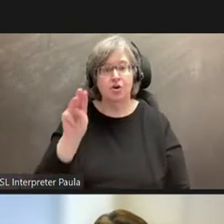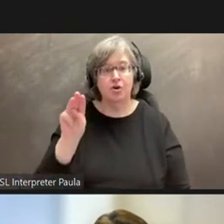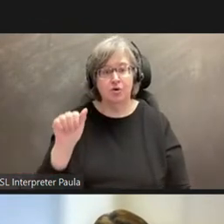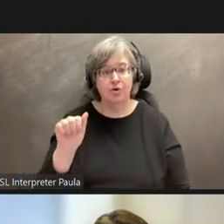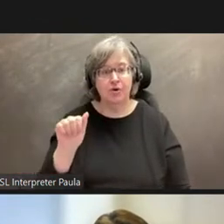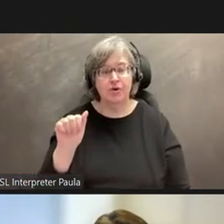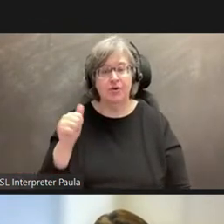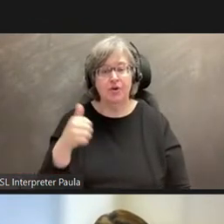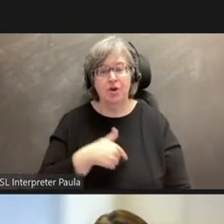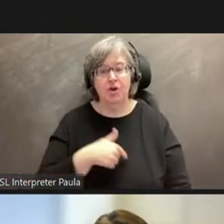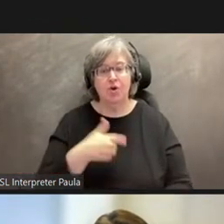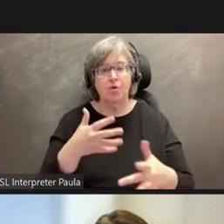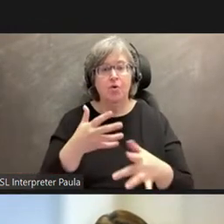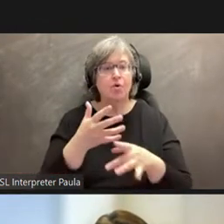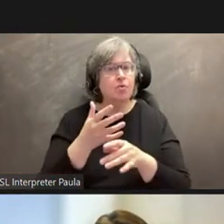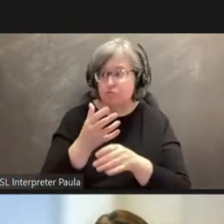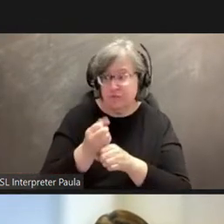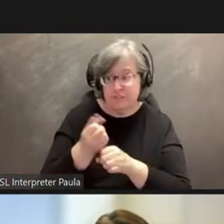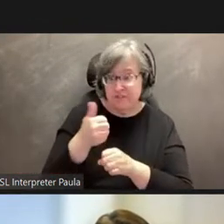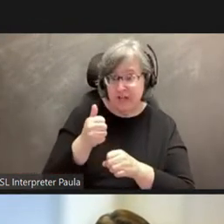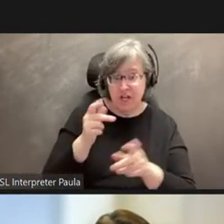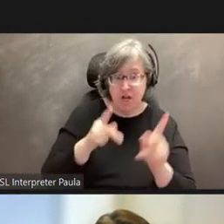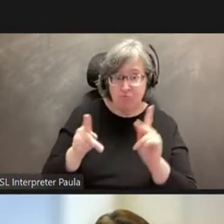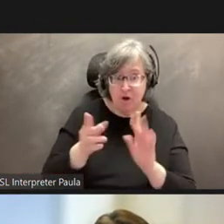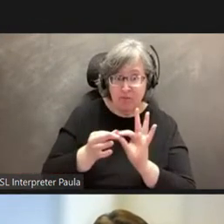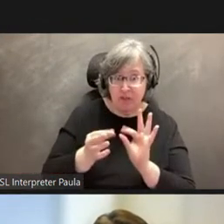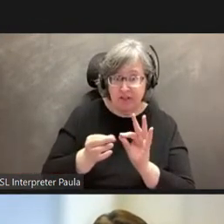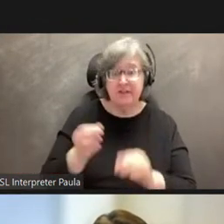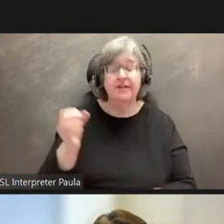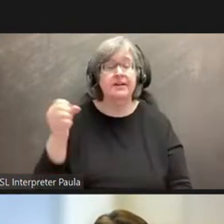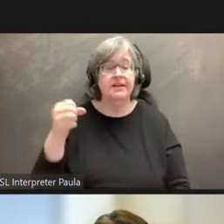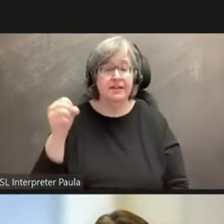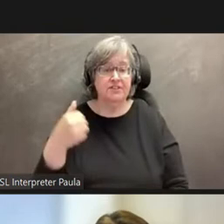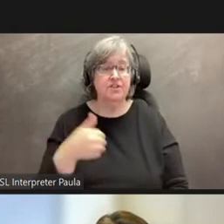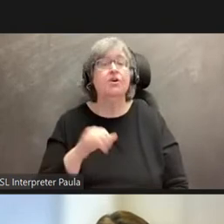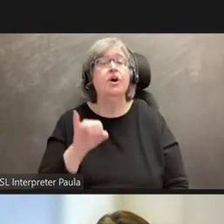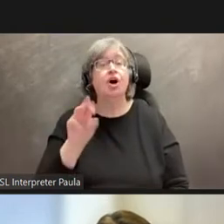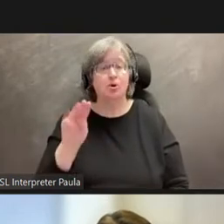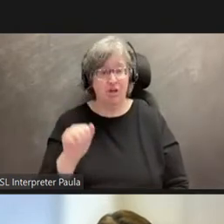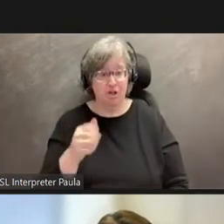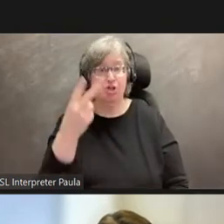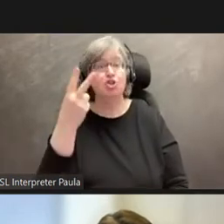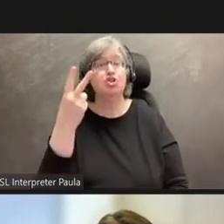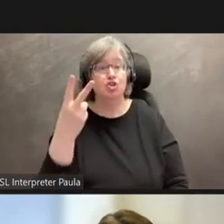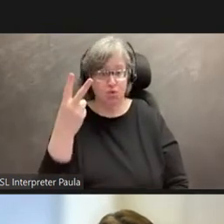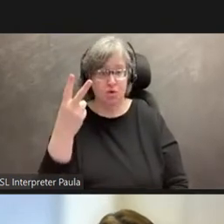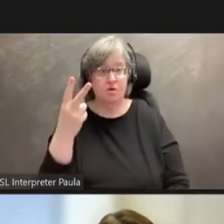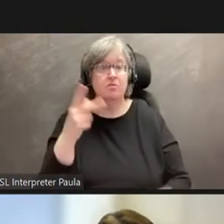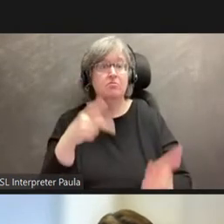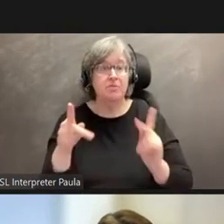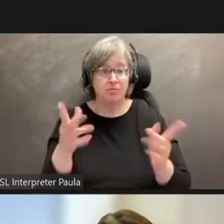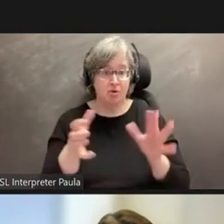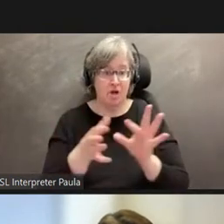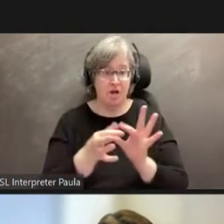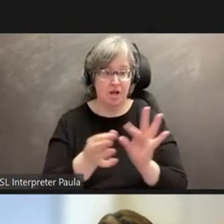Did we receive any public comments? Yes, we received two public comments.